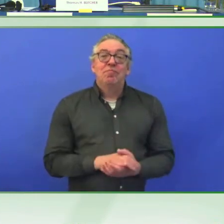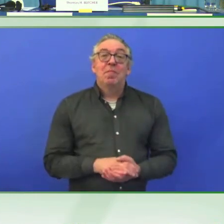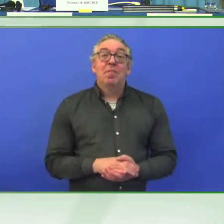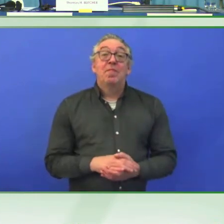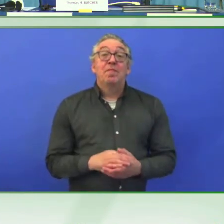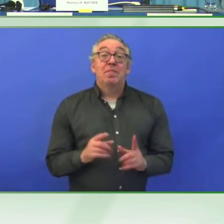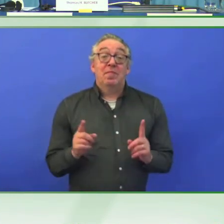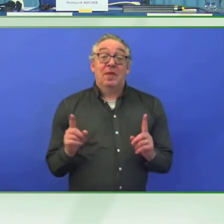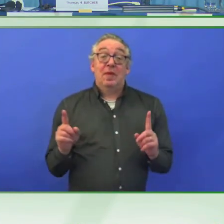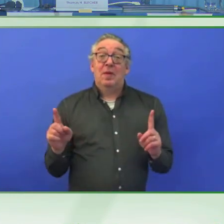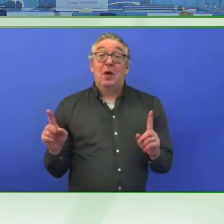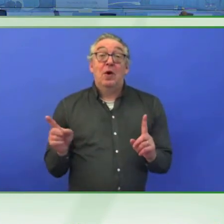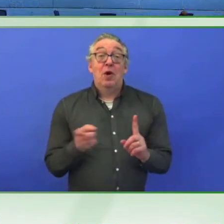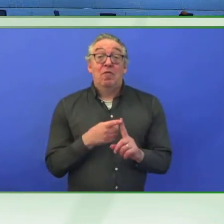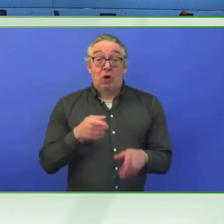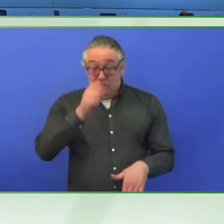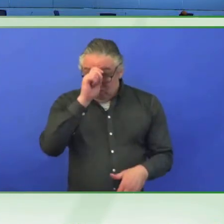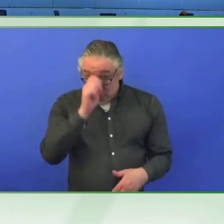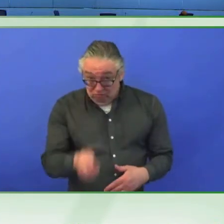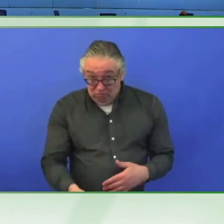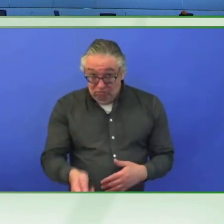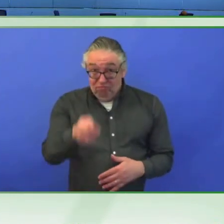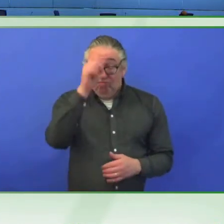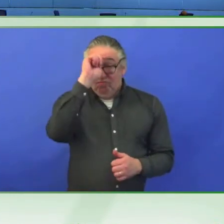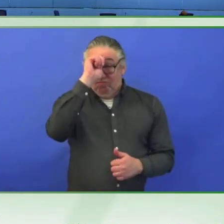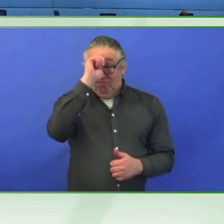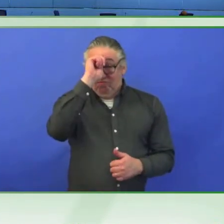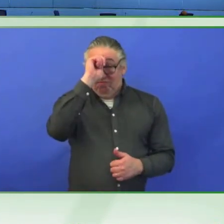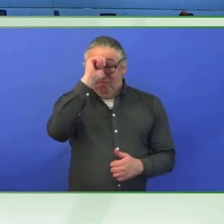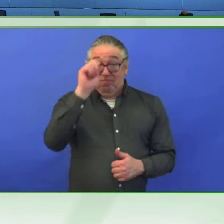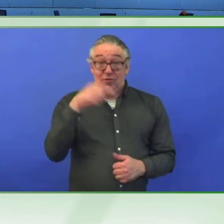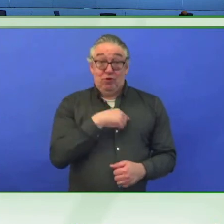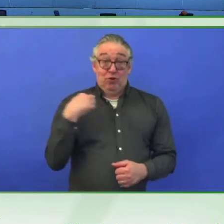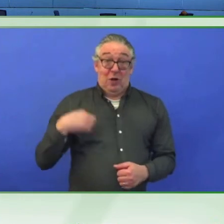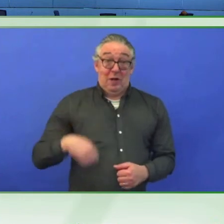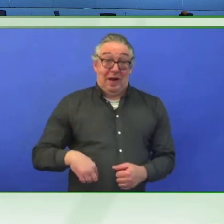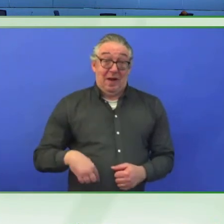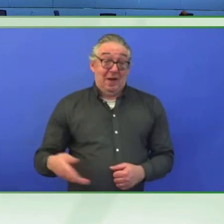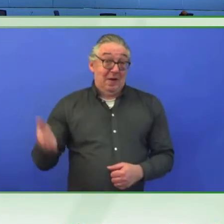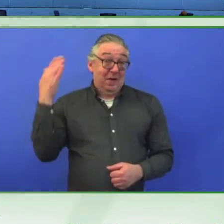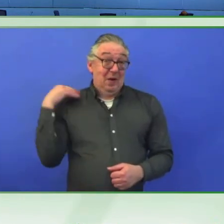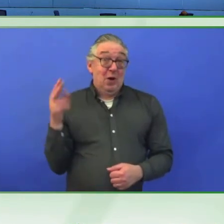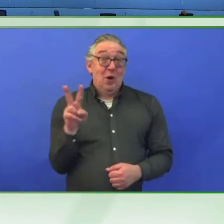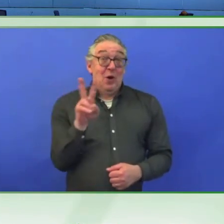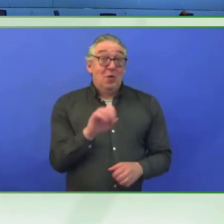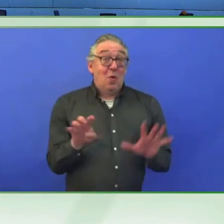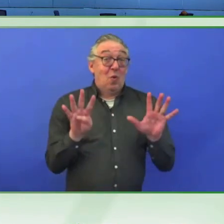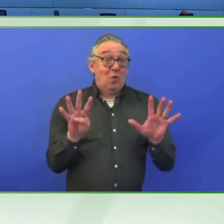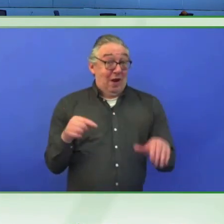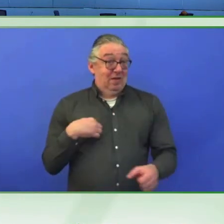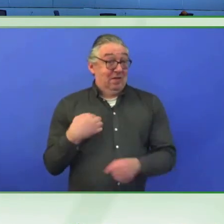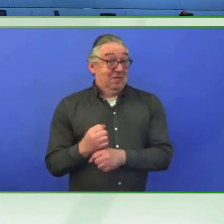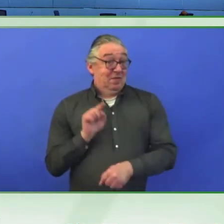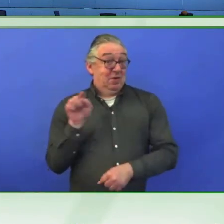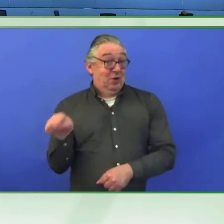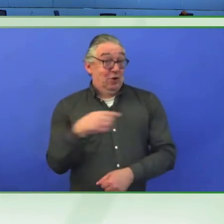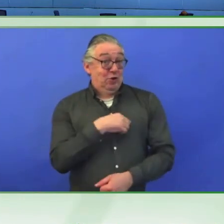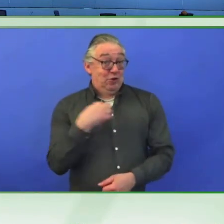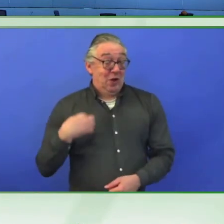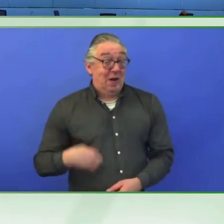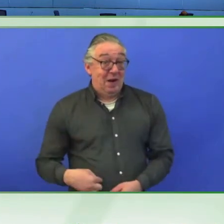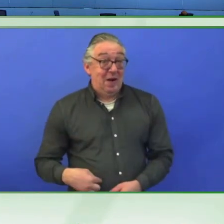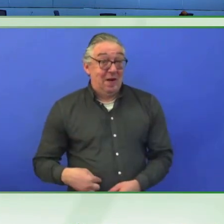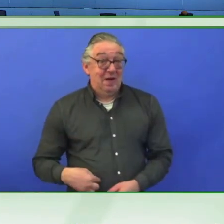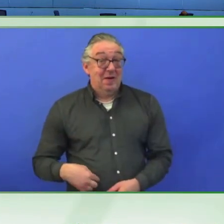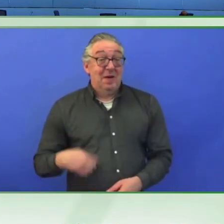to China. I was in China in 2009, working with China Disabled People